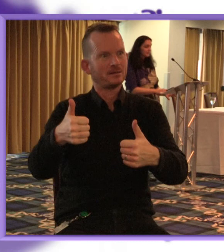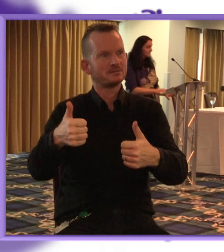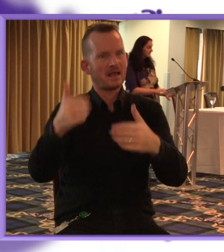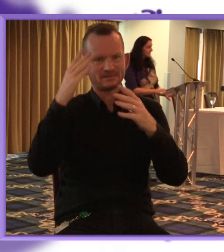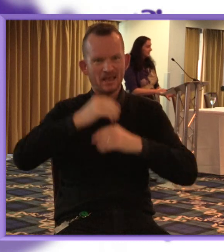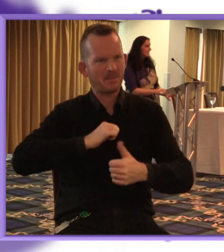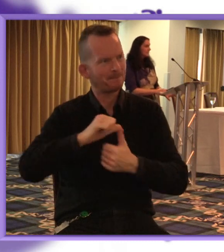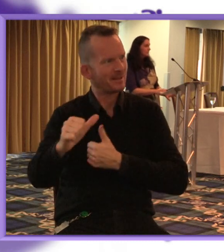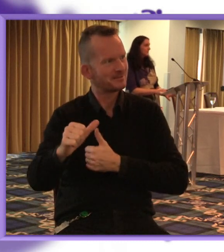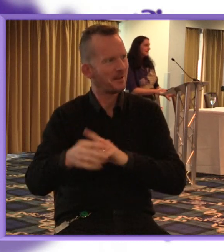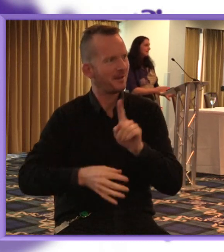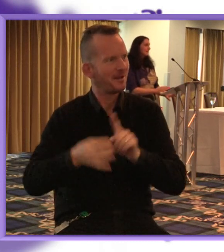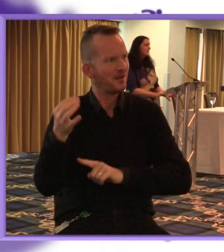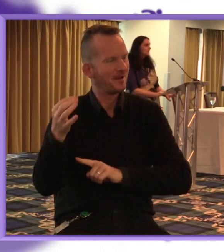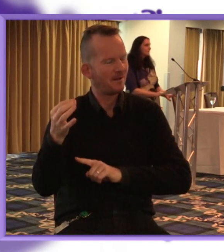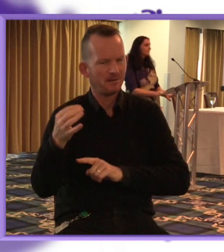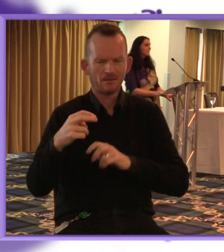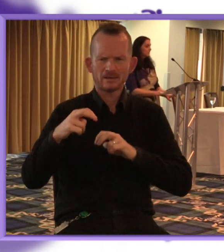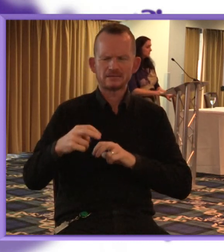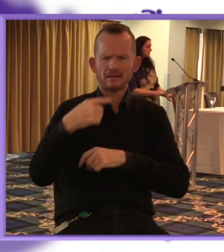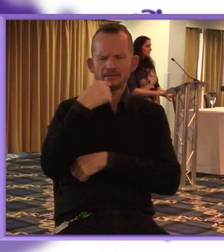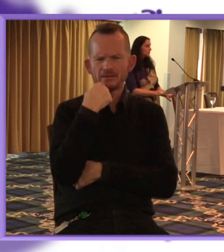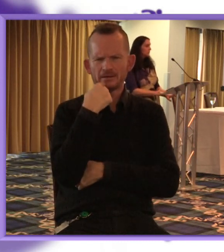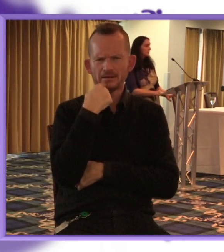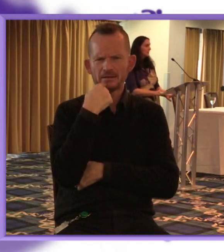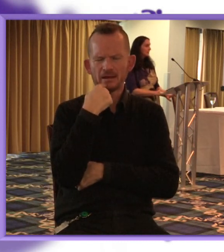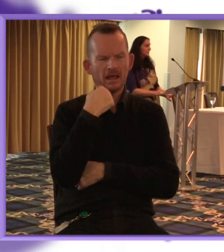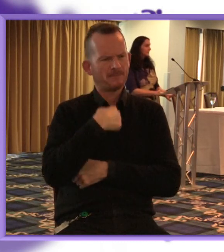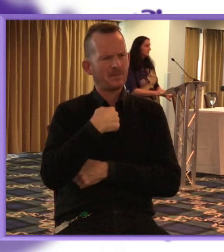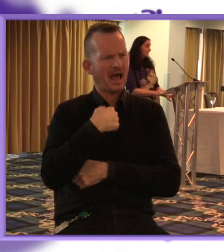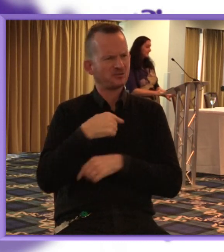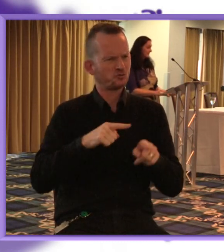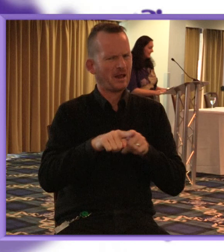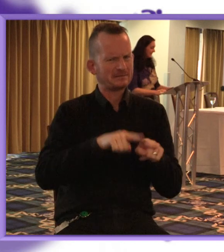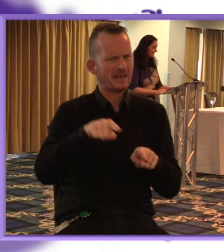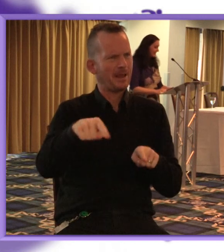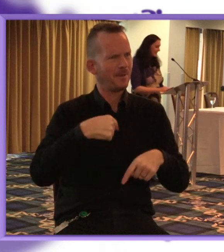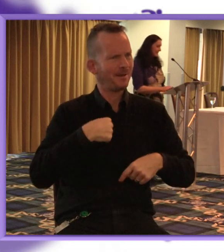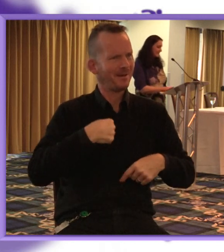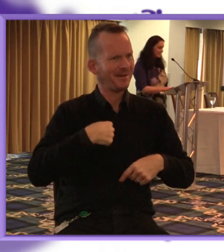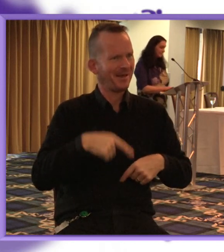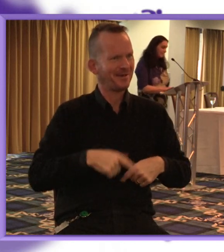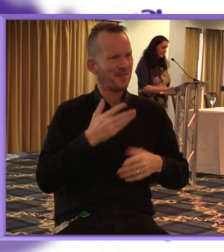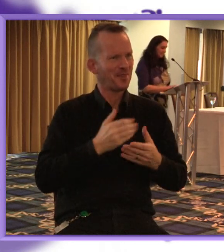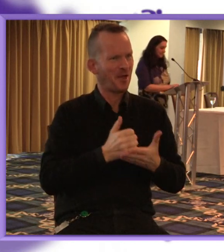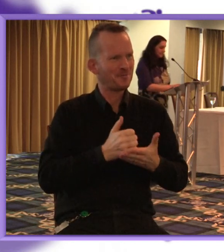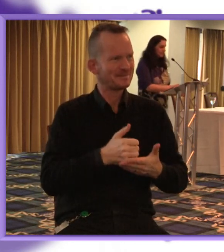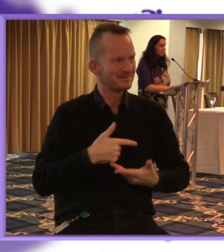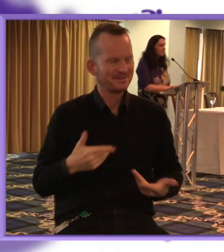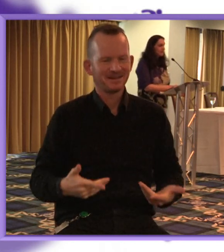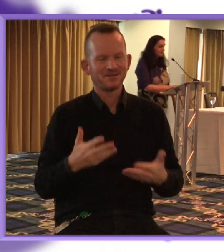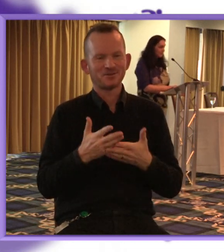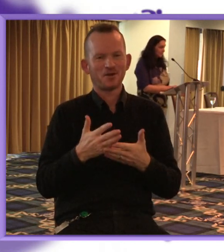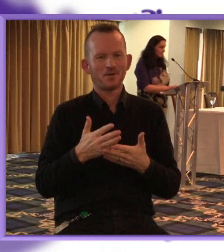much better. So I sat there and thought, I wonder whether I should try that. But there we go.